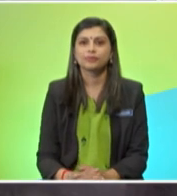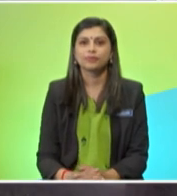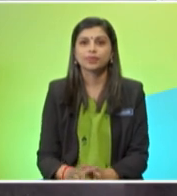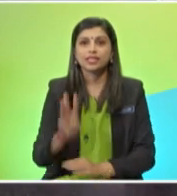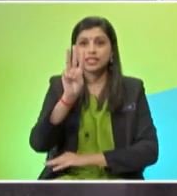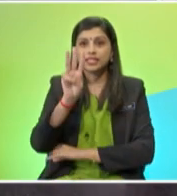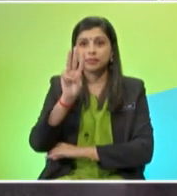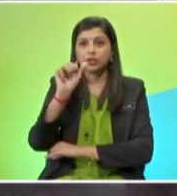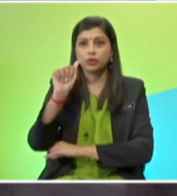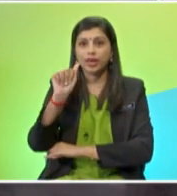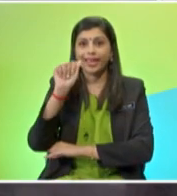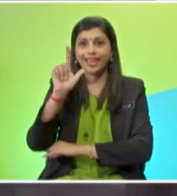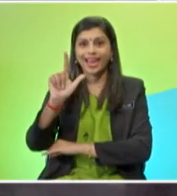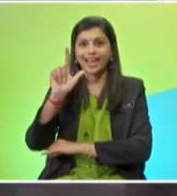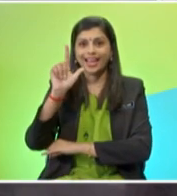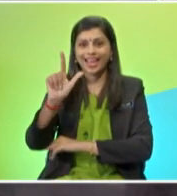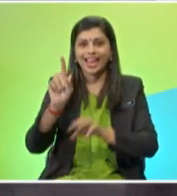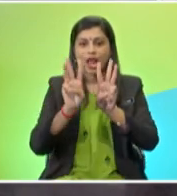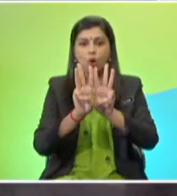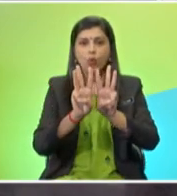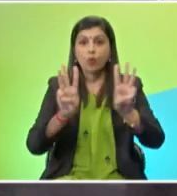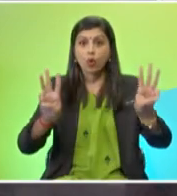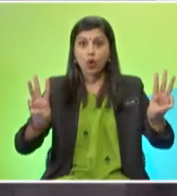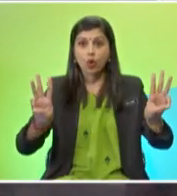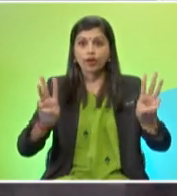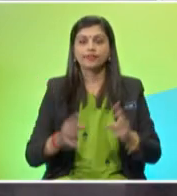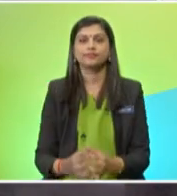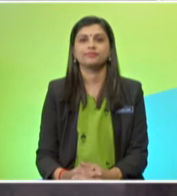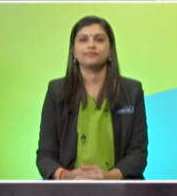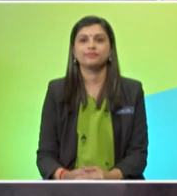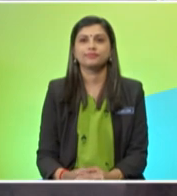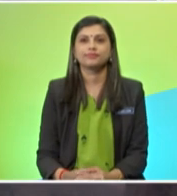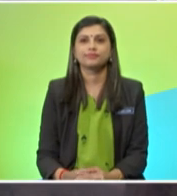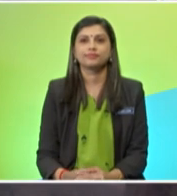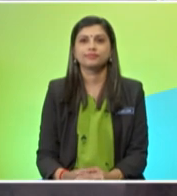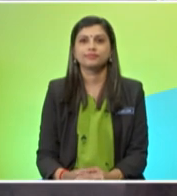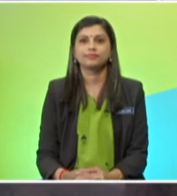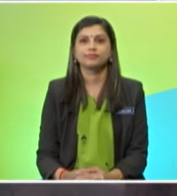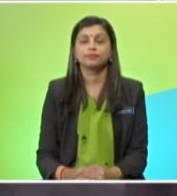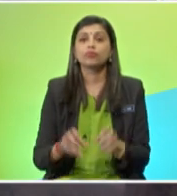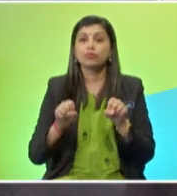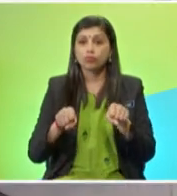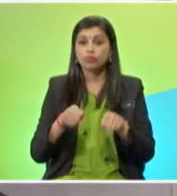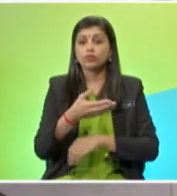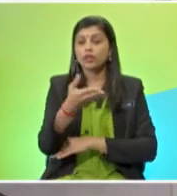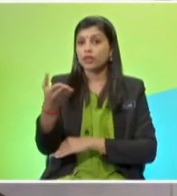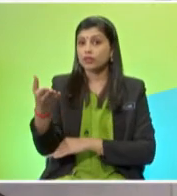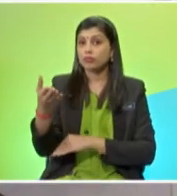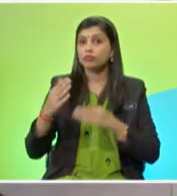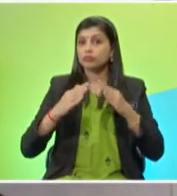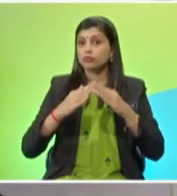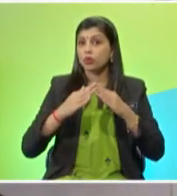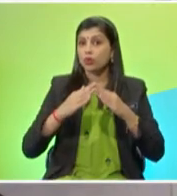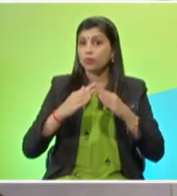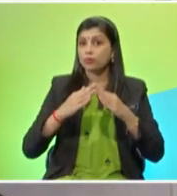Oh, is that a grey wall, Teacher yeah, Kenanga? Yeah, it's a grey wall. Okay, so you can do at home also. By using a few